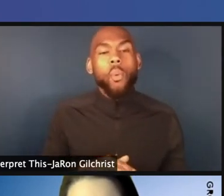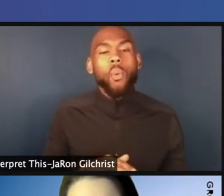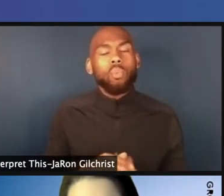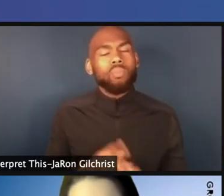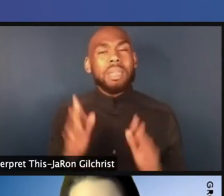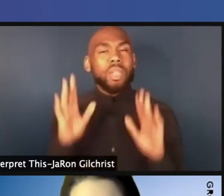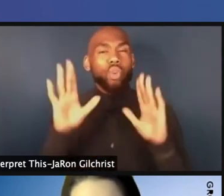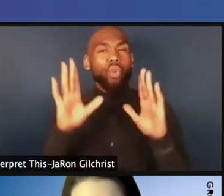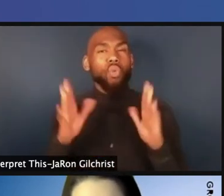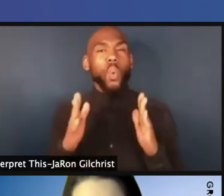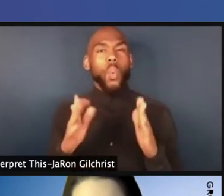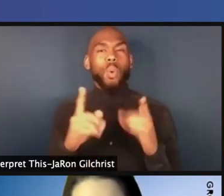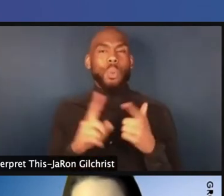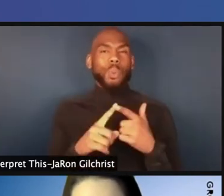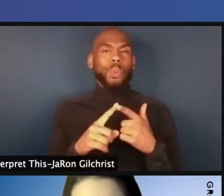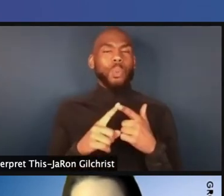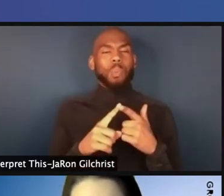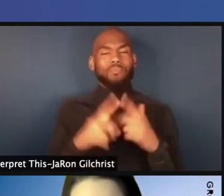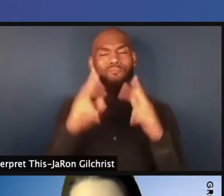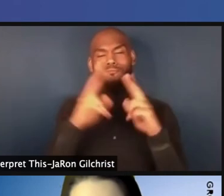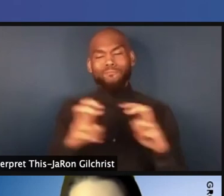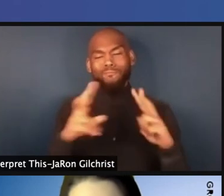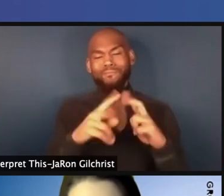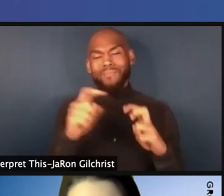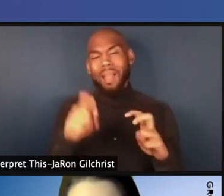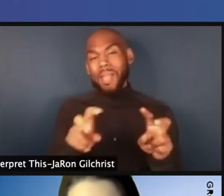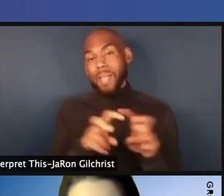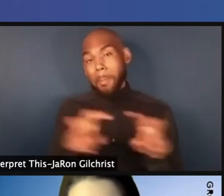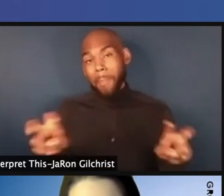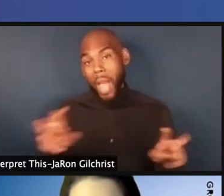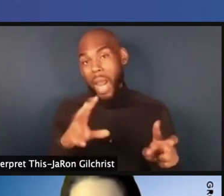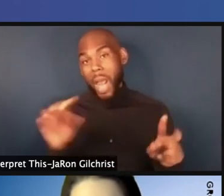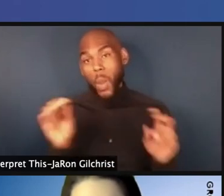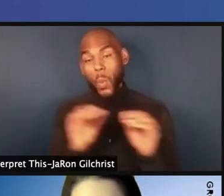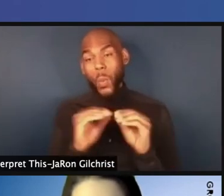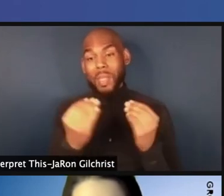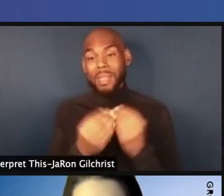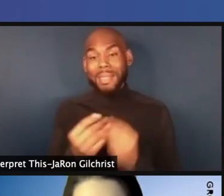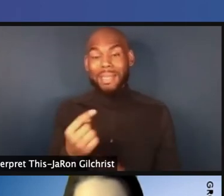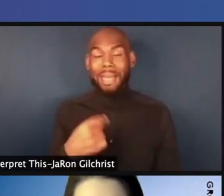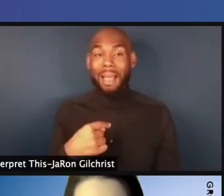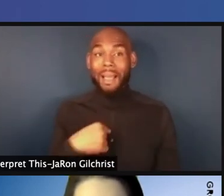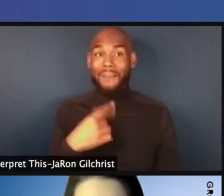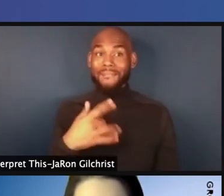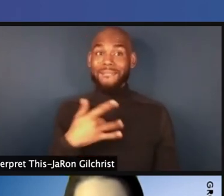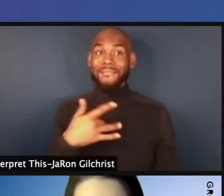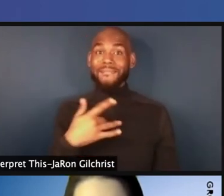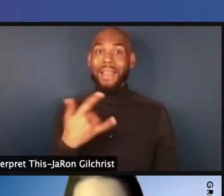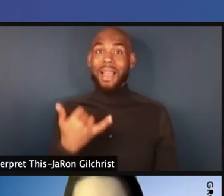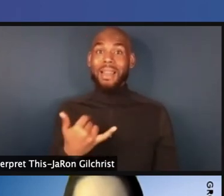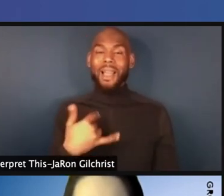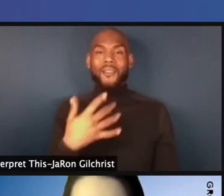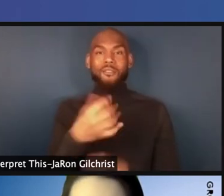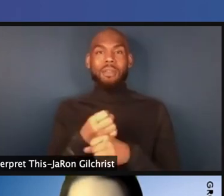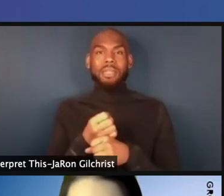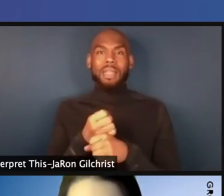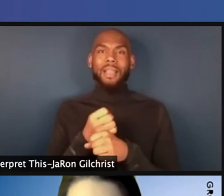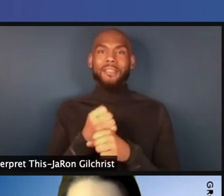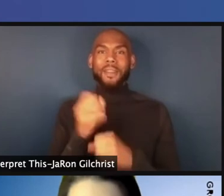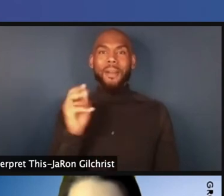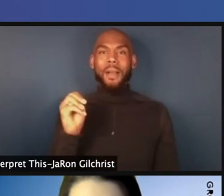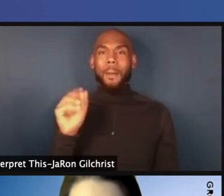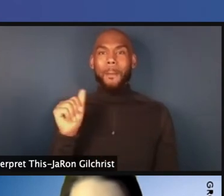deep dive with this incredible panel and organization that I feel like I've gotten a masterclass this evening. So thank